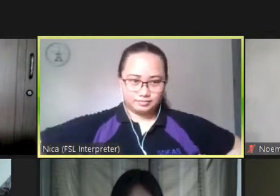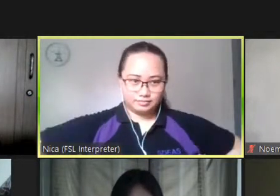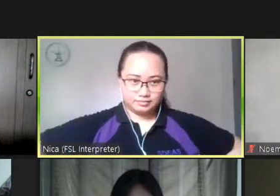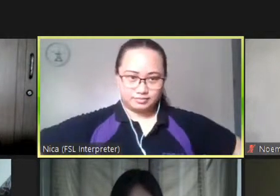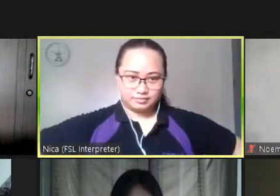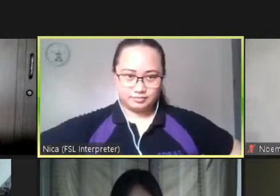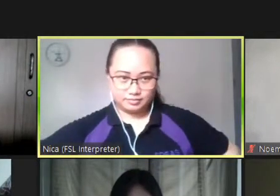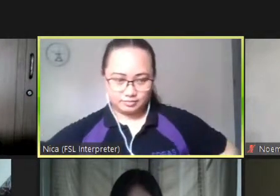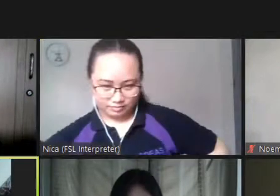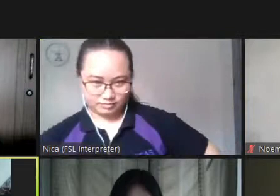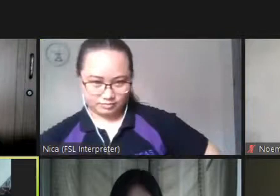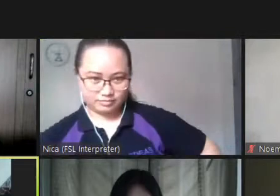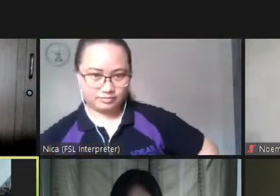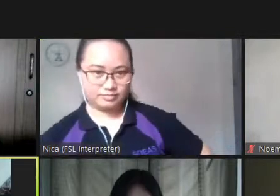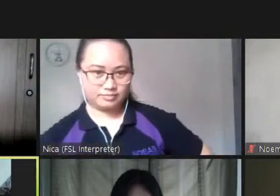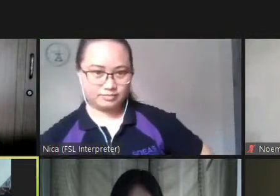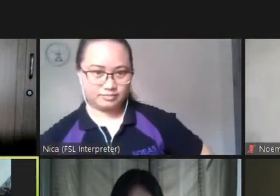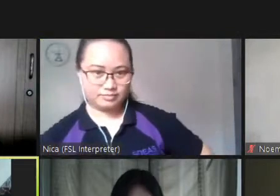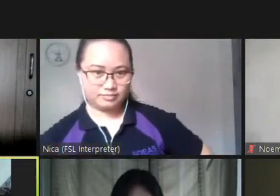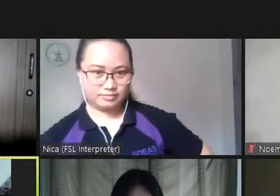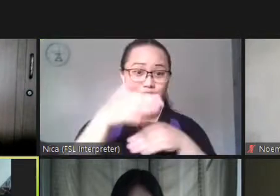Hi po, we have another question po.